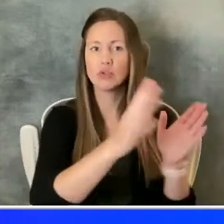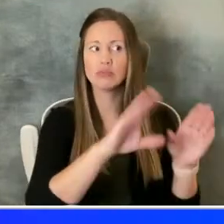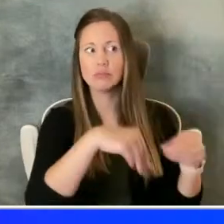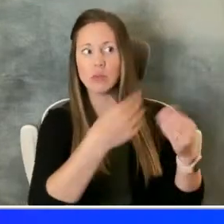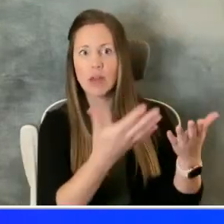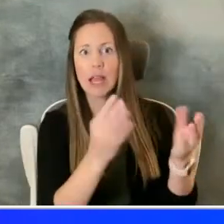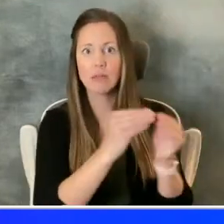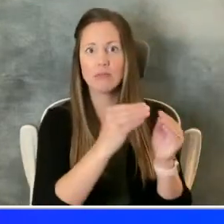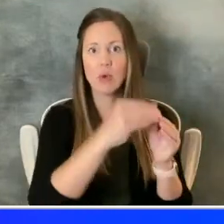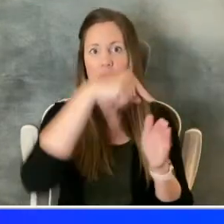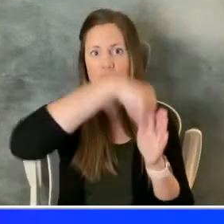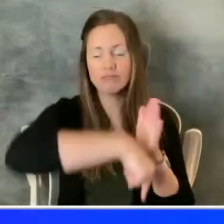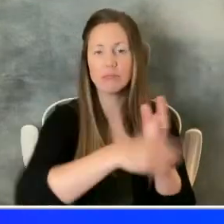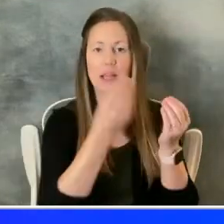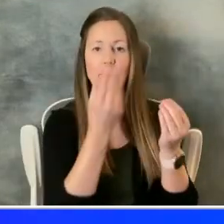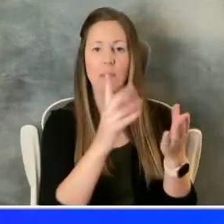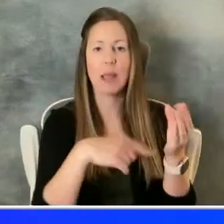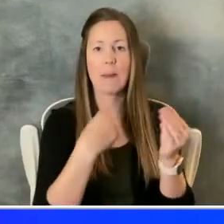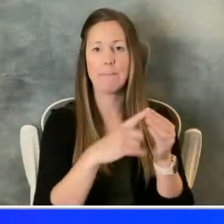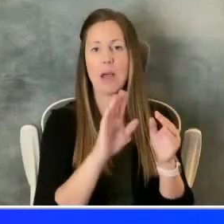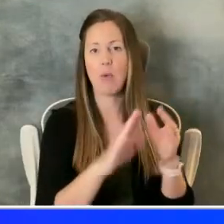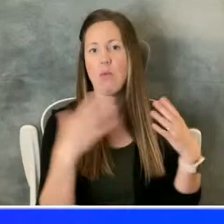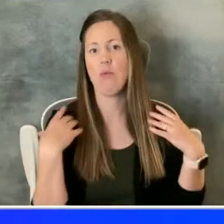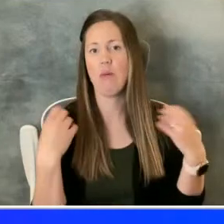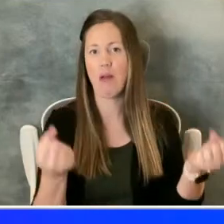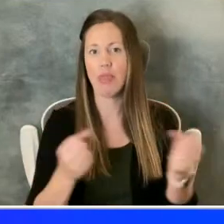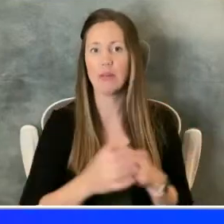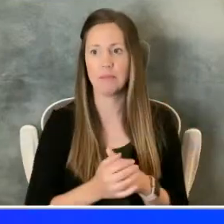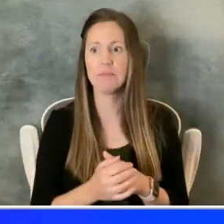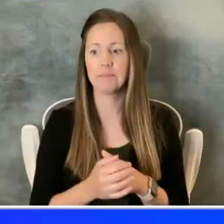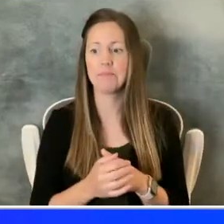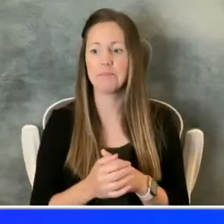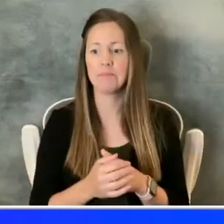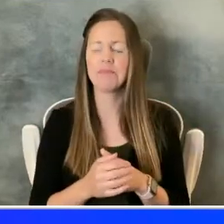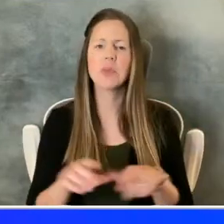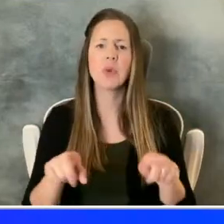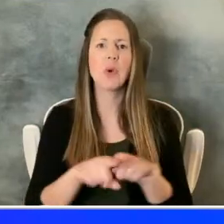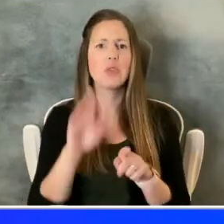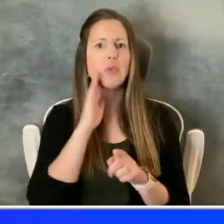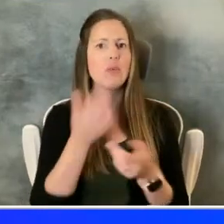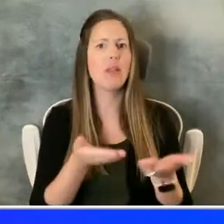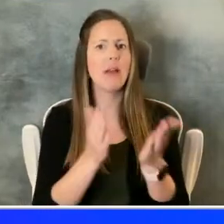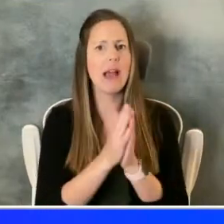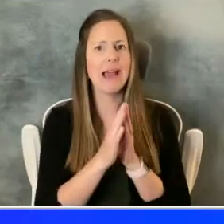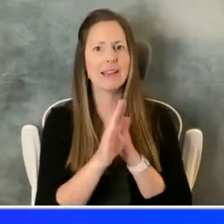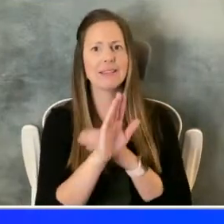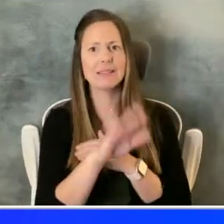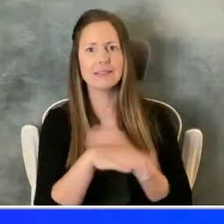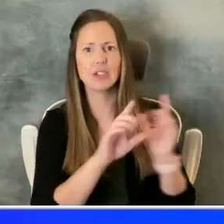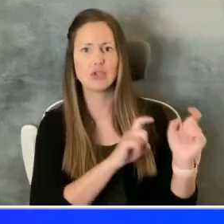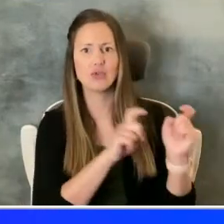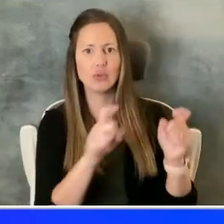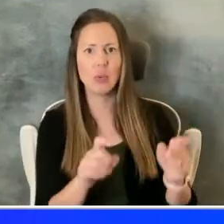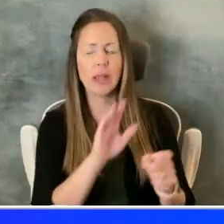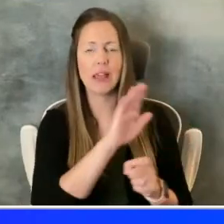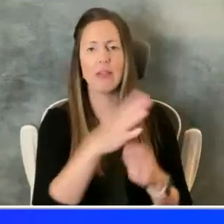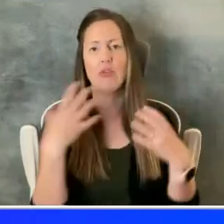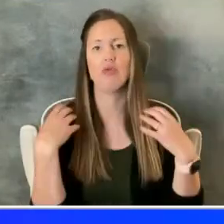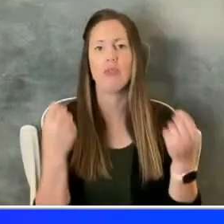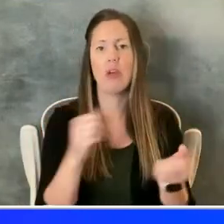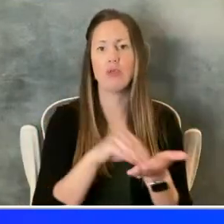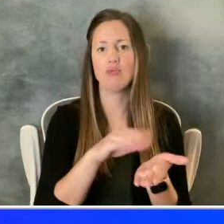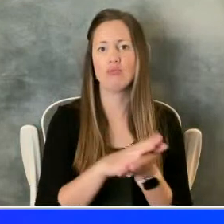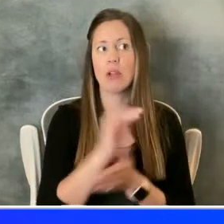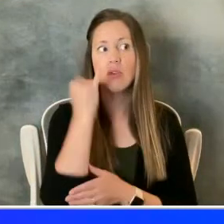health. We will also ask them to donate their health record, if they have any, into this